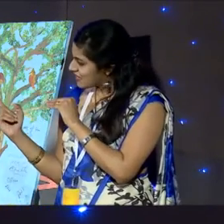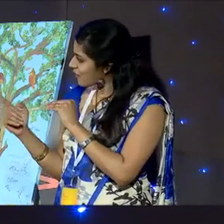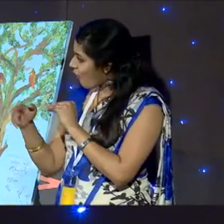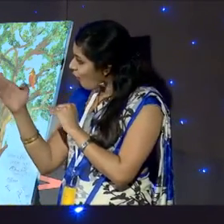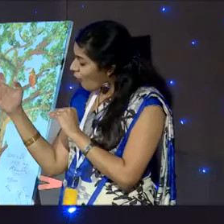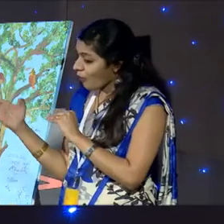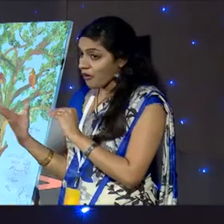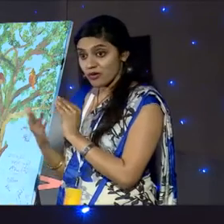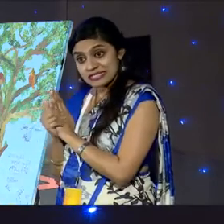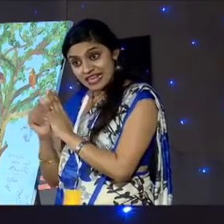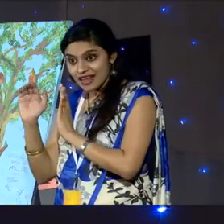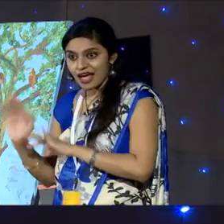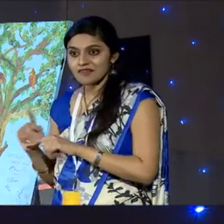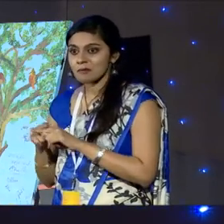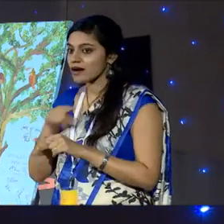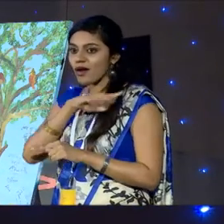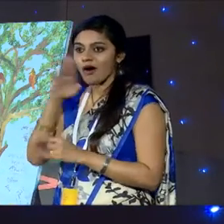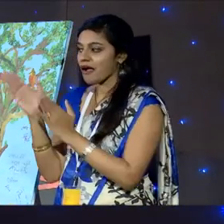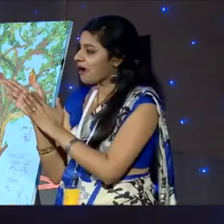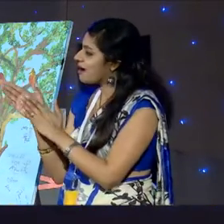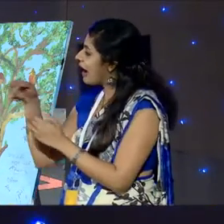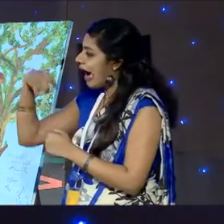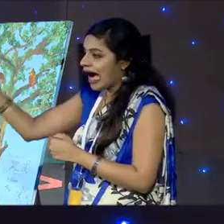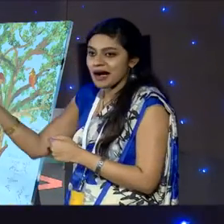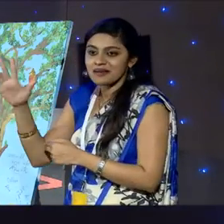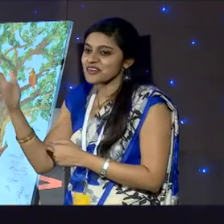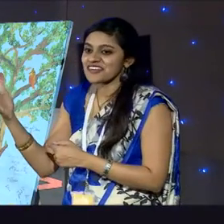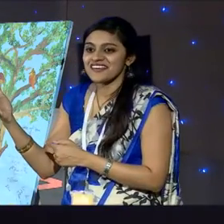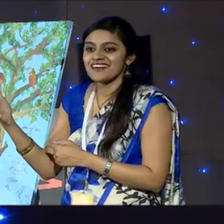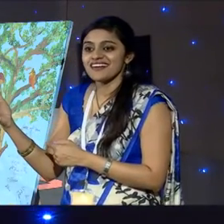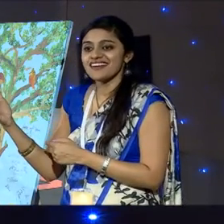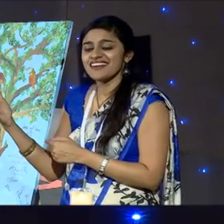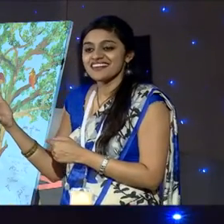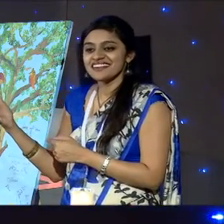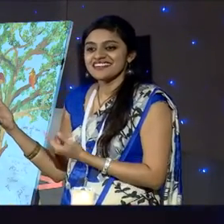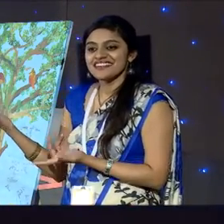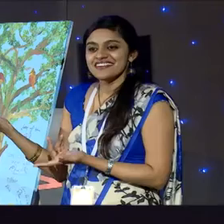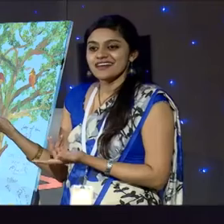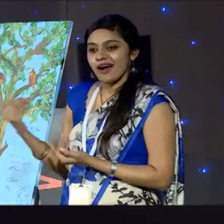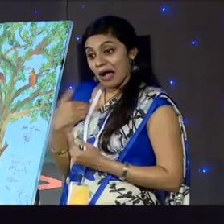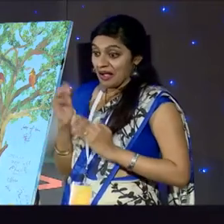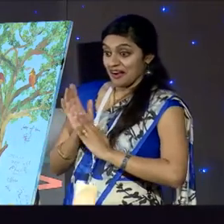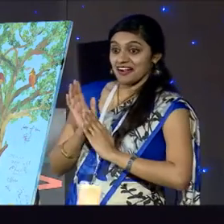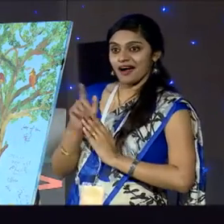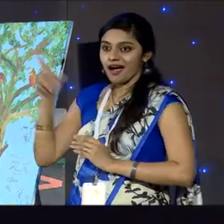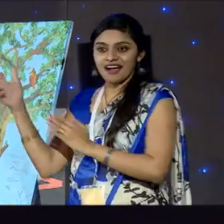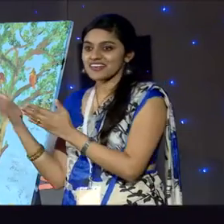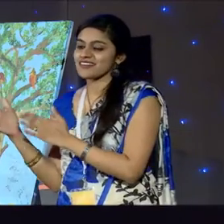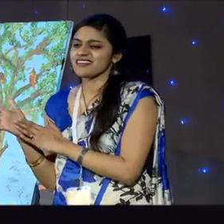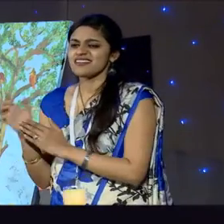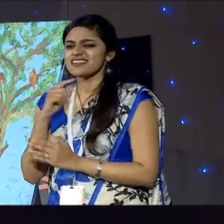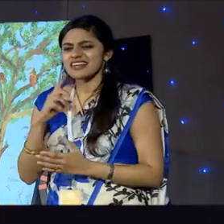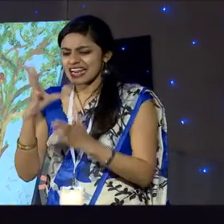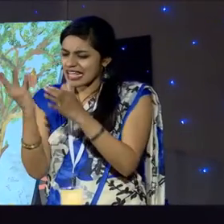so many people. If we are talking about an inclusive India, talk about achievers equally, guys.